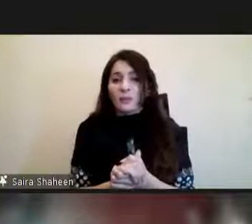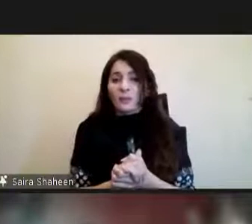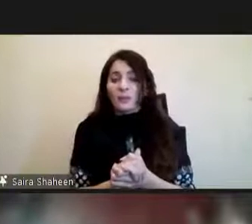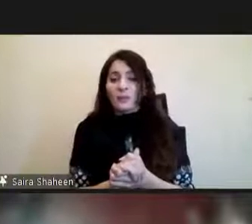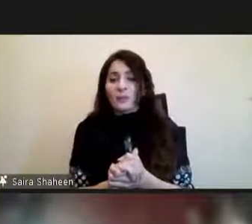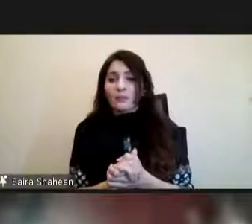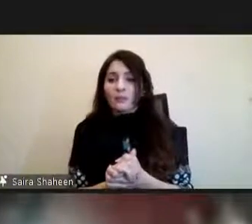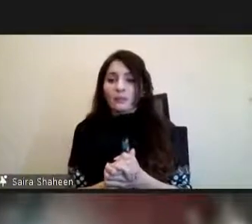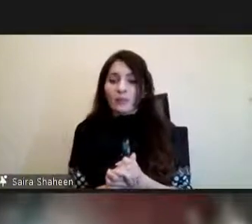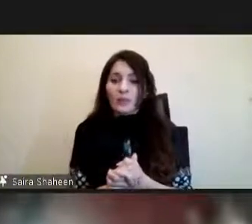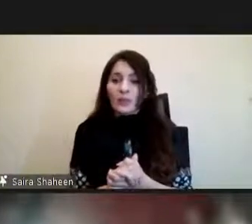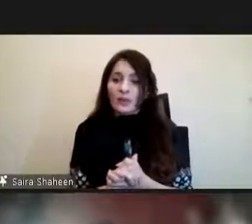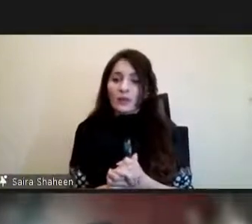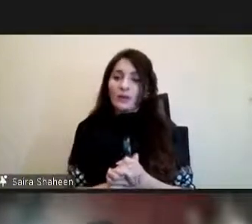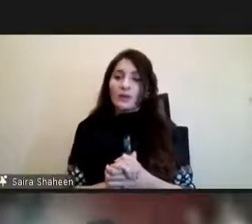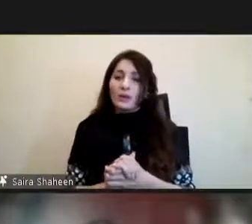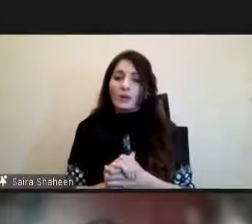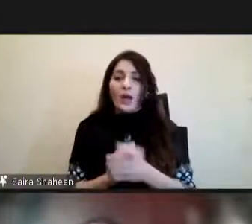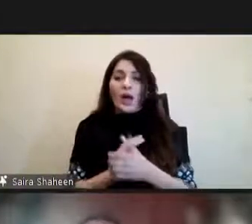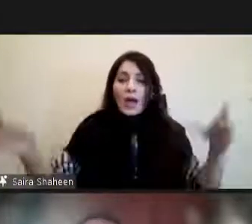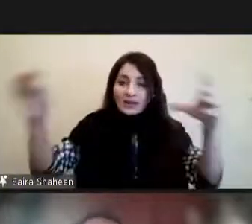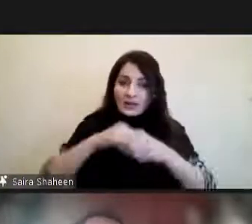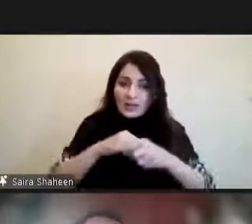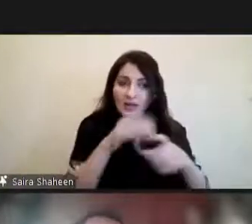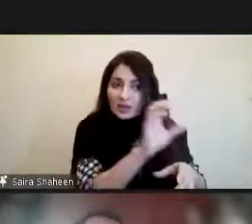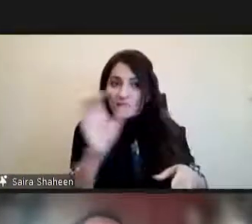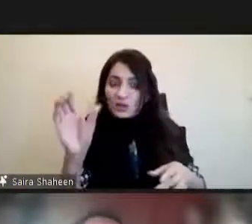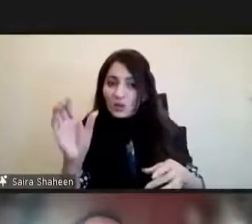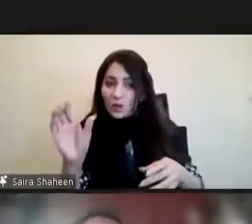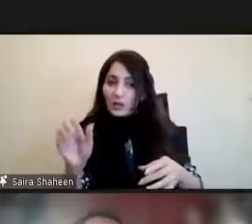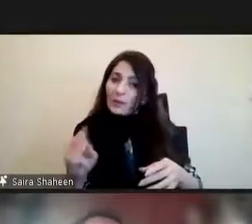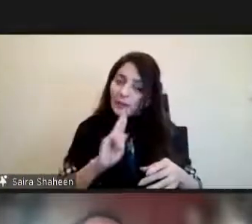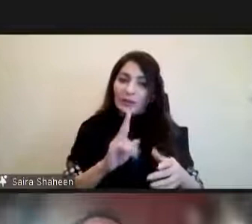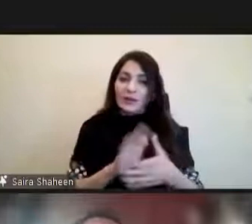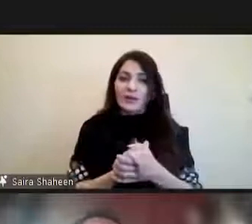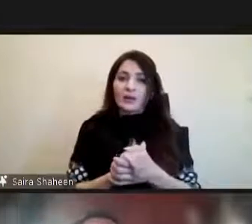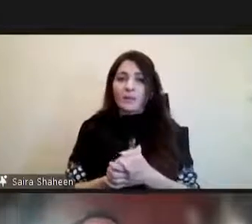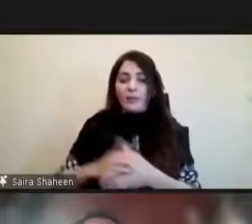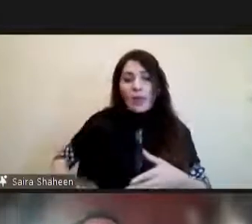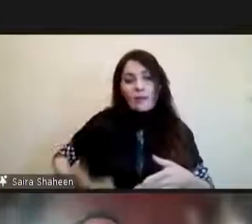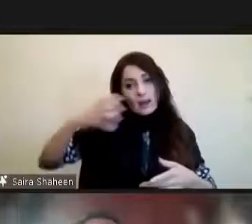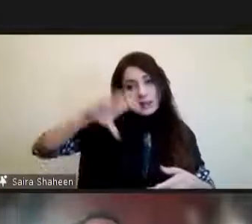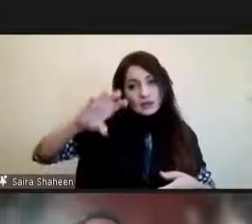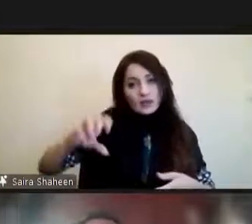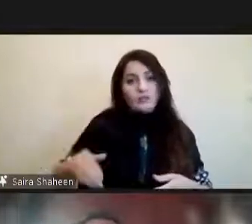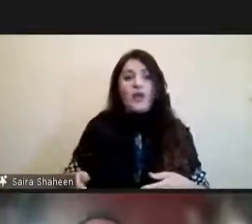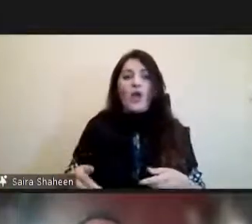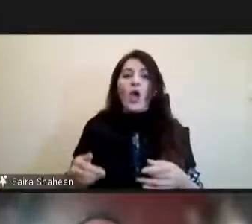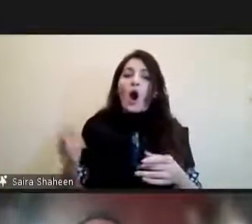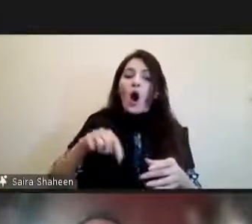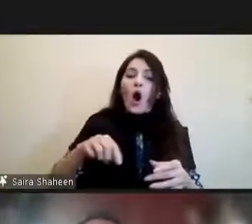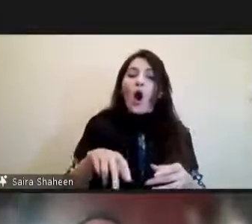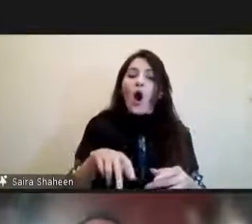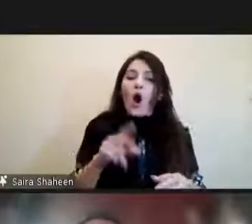In terms of accessibility features, we gather data in 2 countries, in Bangladesh and in Kenya. And we asked people whether